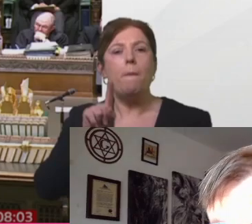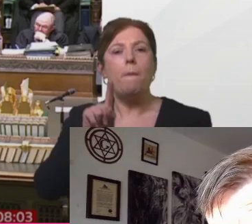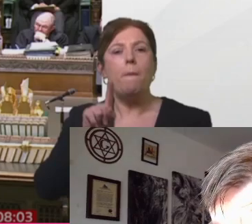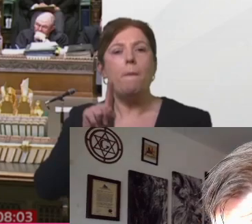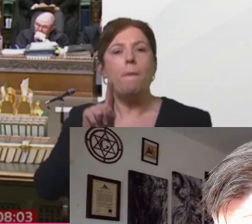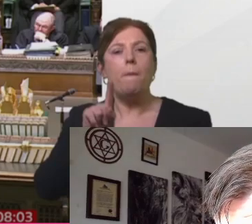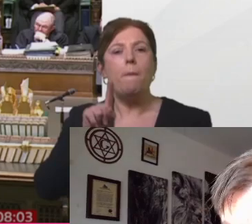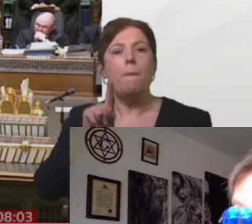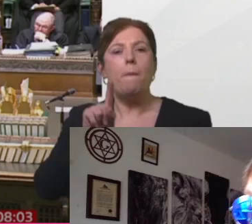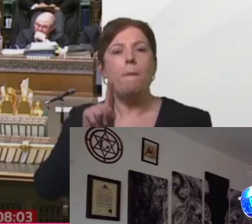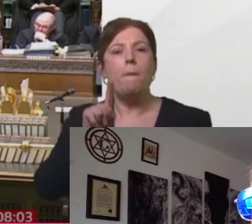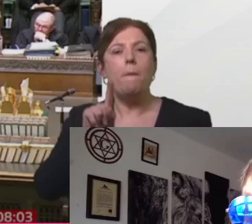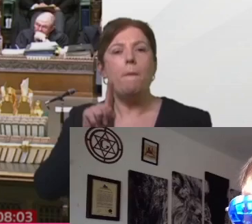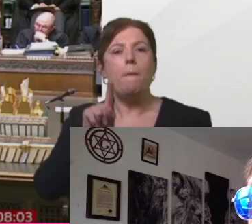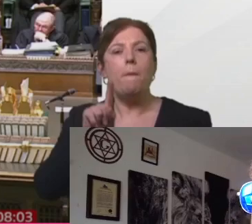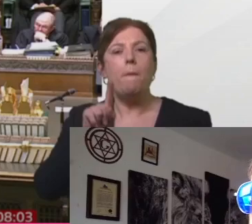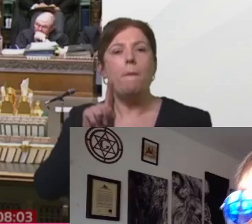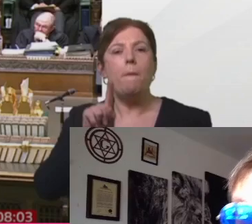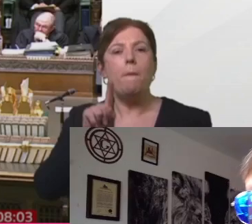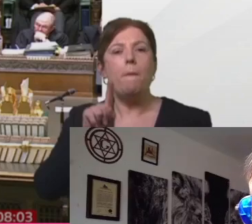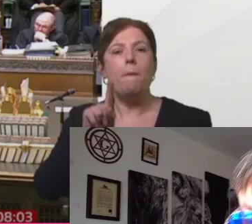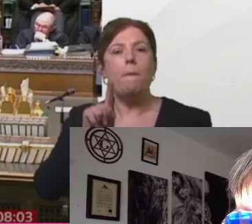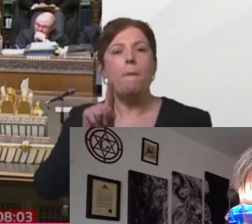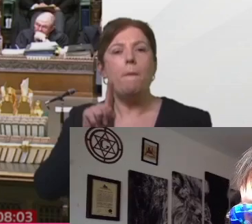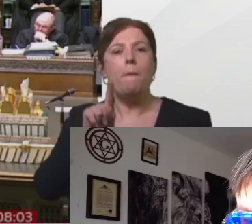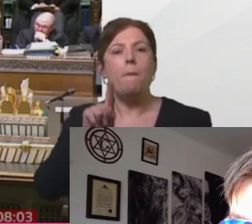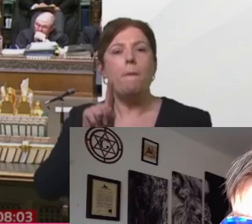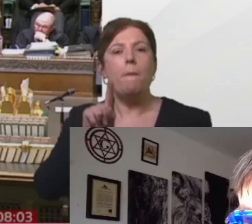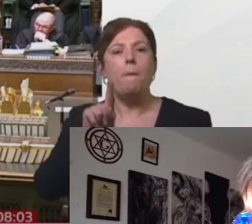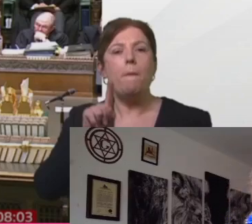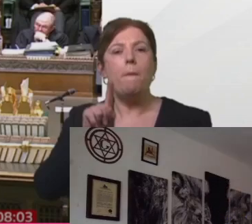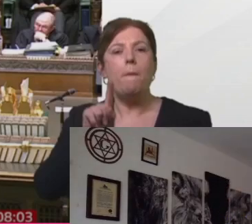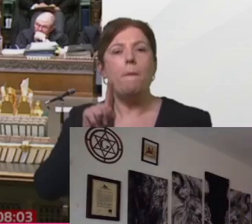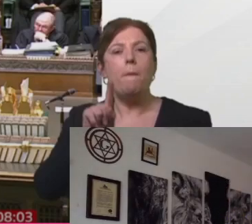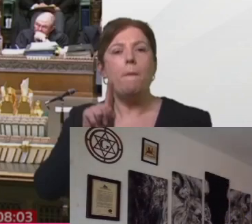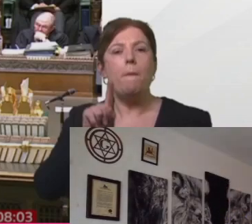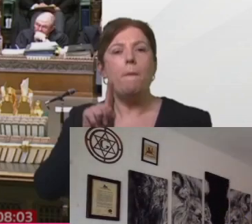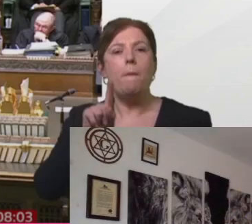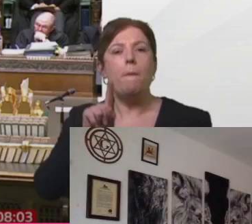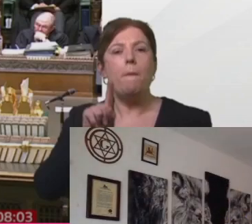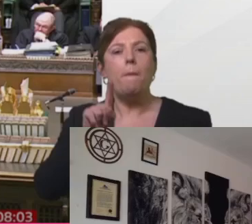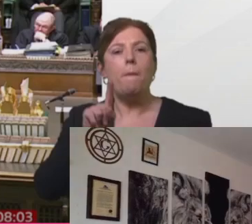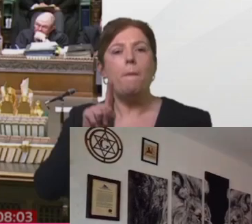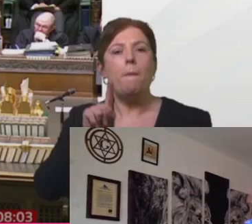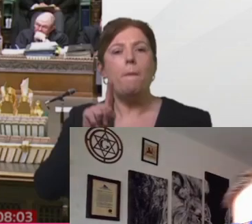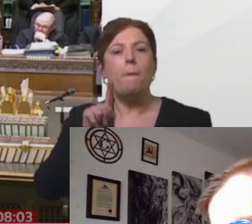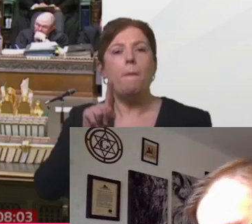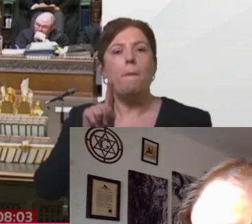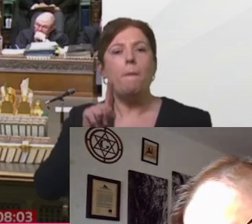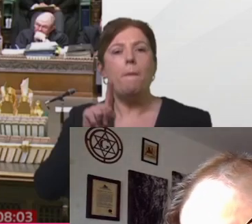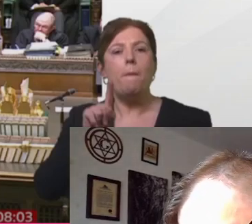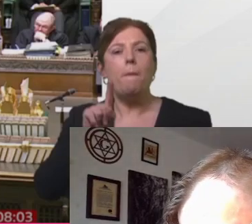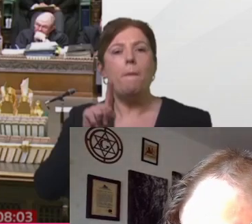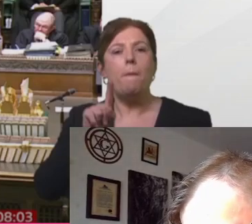400 fucking years ago that nobody fucking understands. With all these,